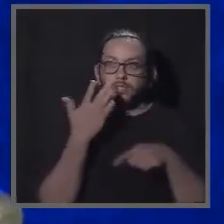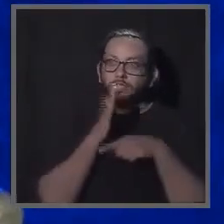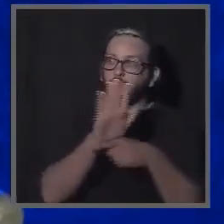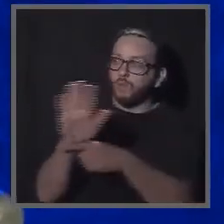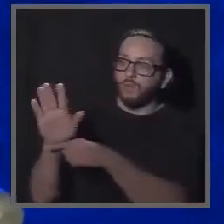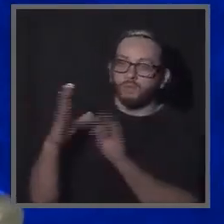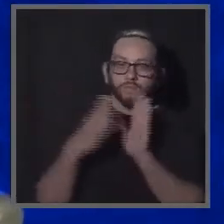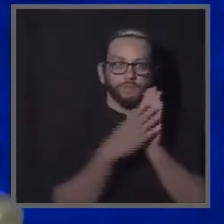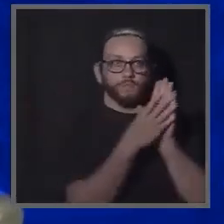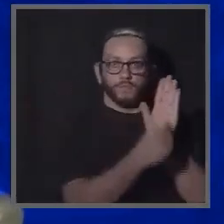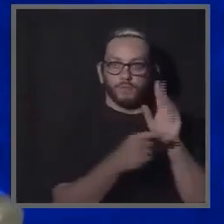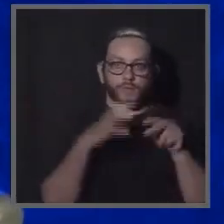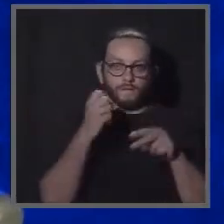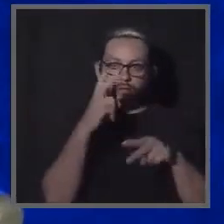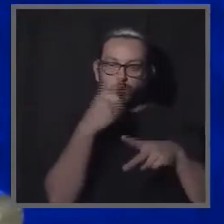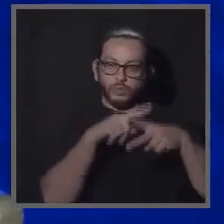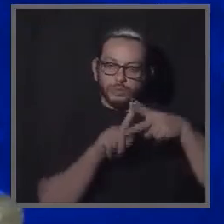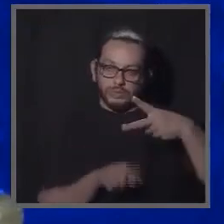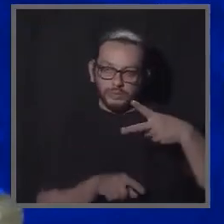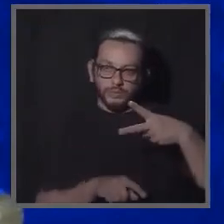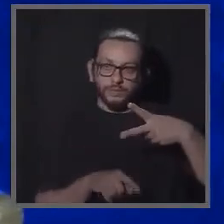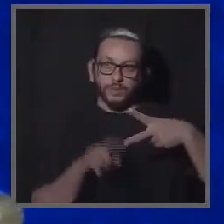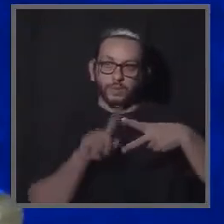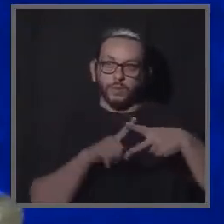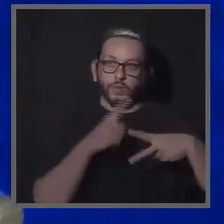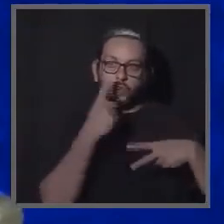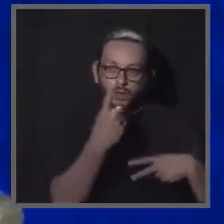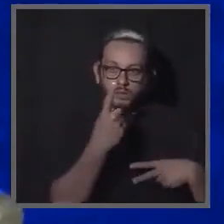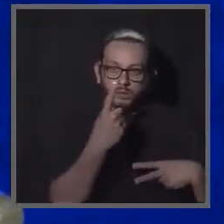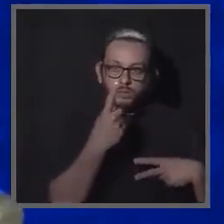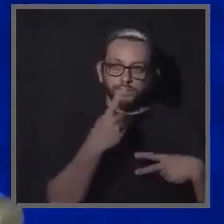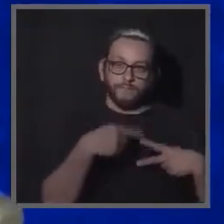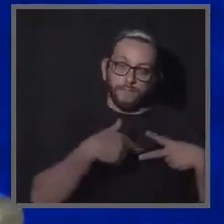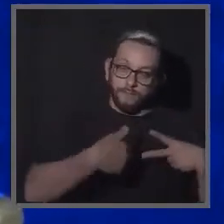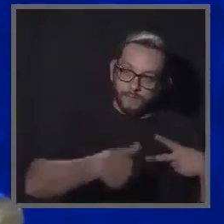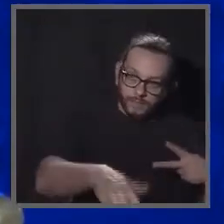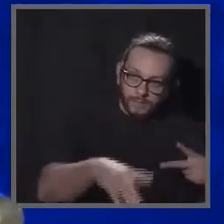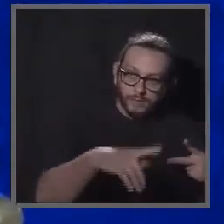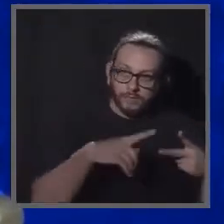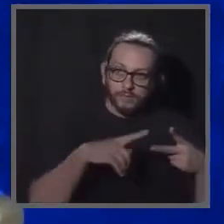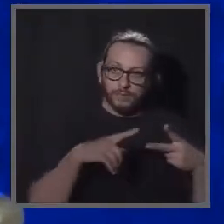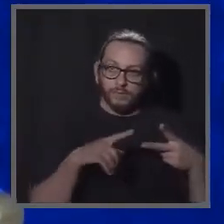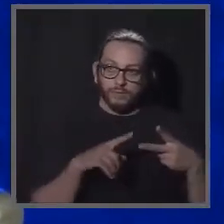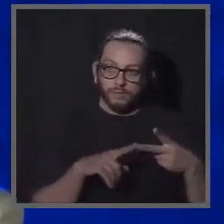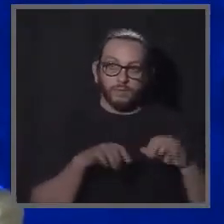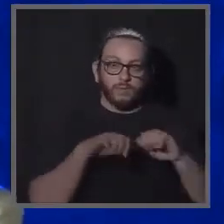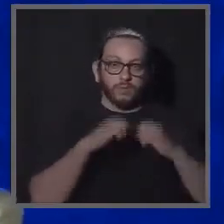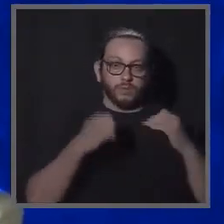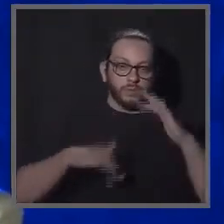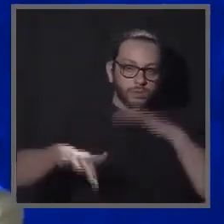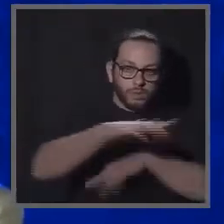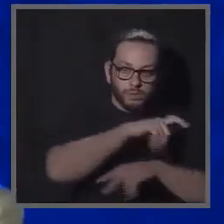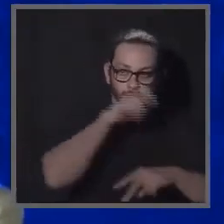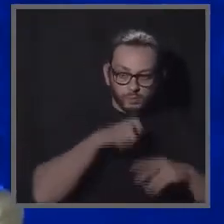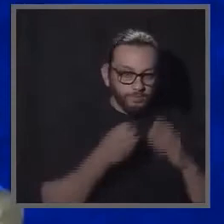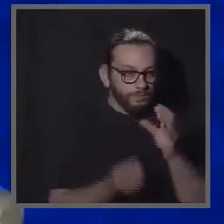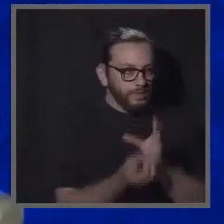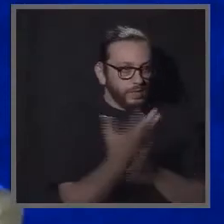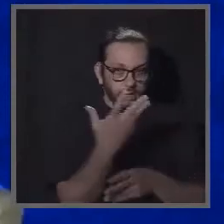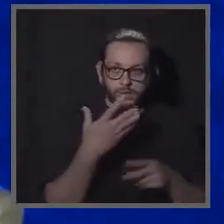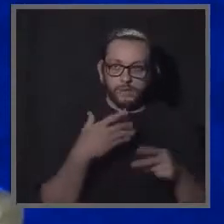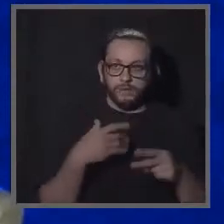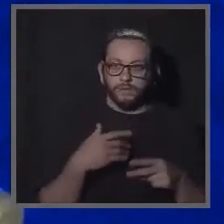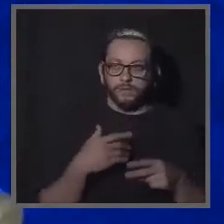up and one coming from the civil society. And this was something that interested us very much when we